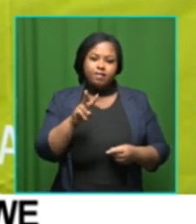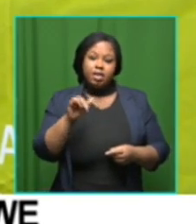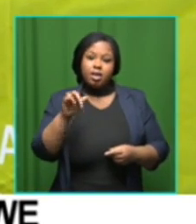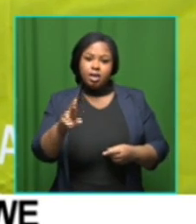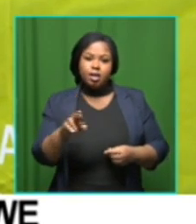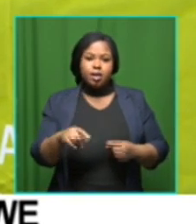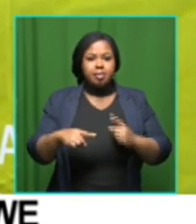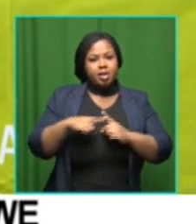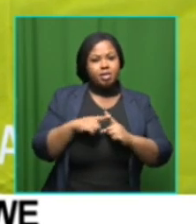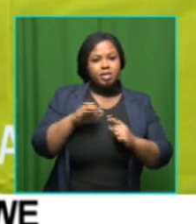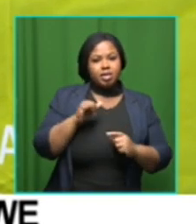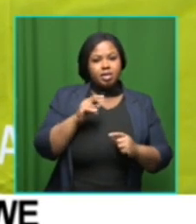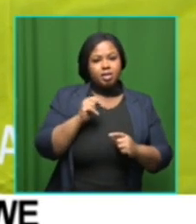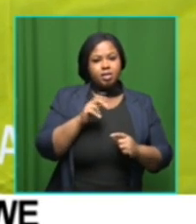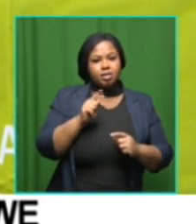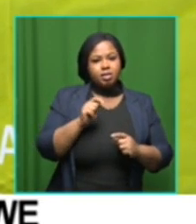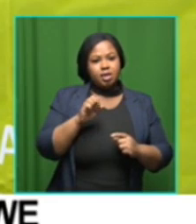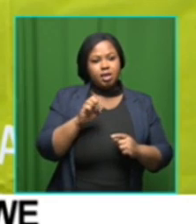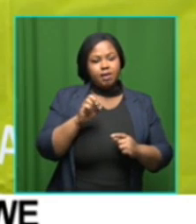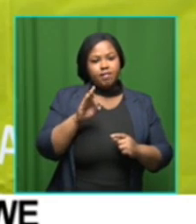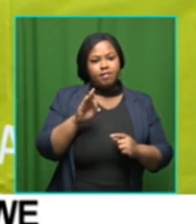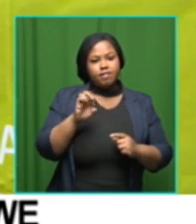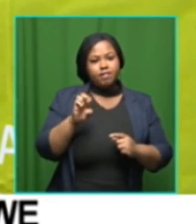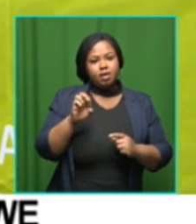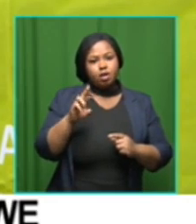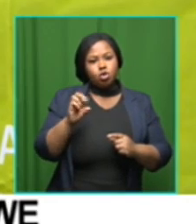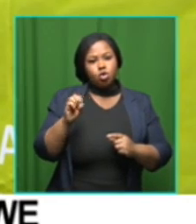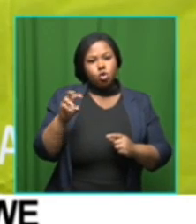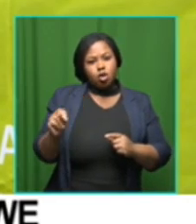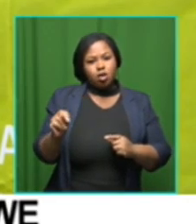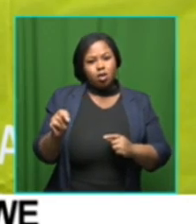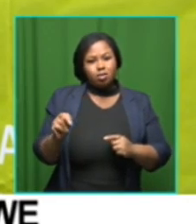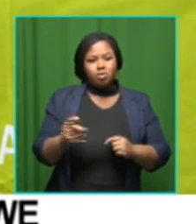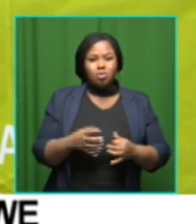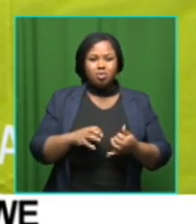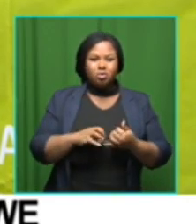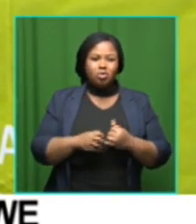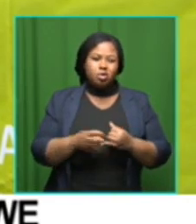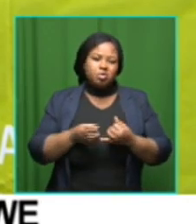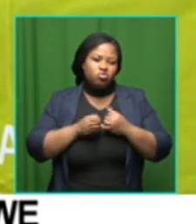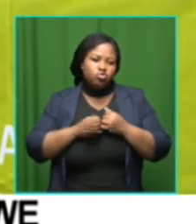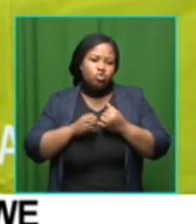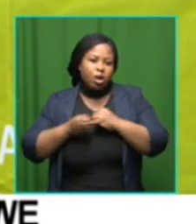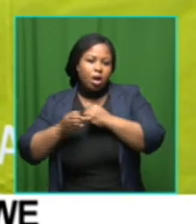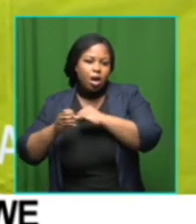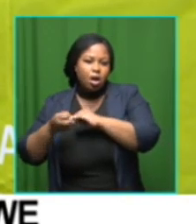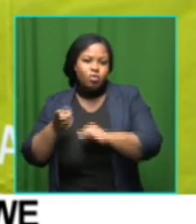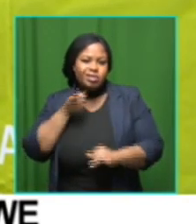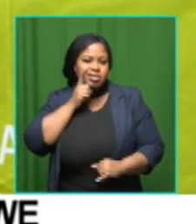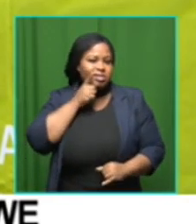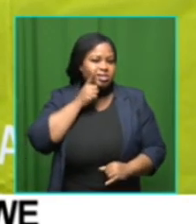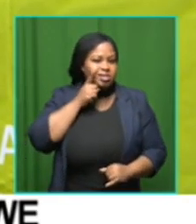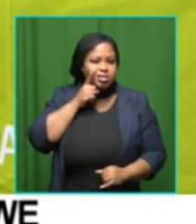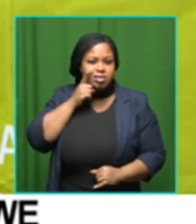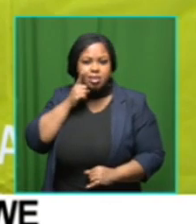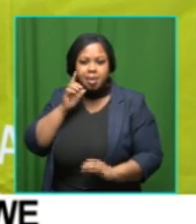you've heard people talk about this interferon. That's all trial stuff. It's all about clinical